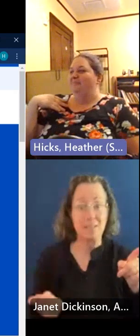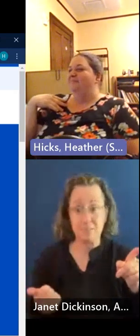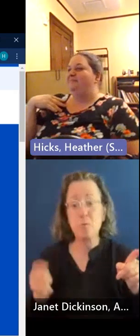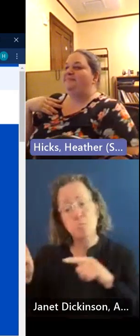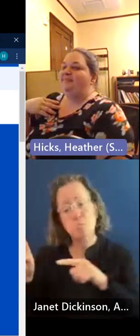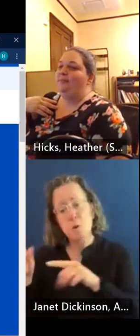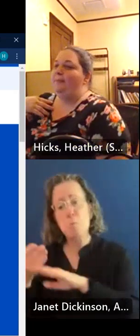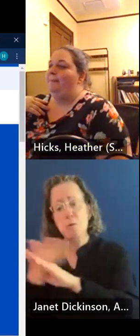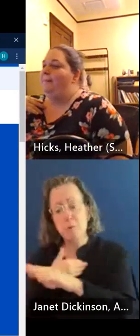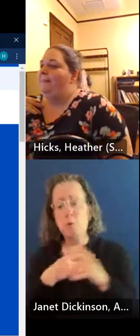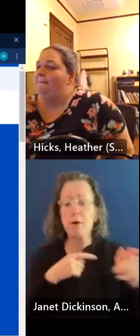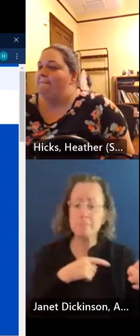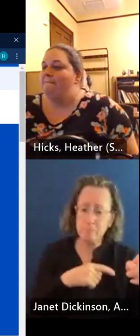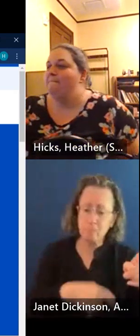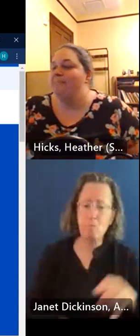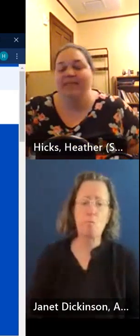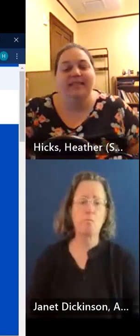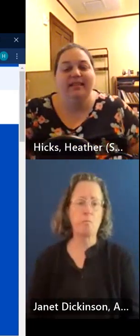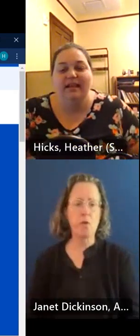But